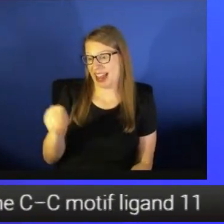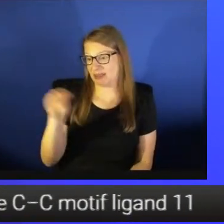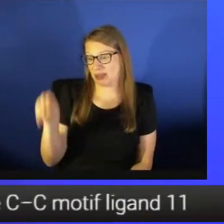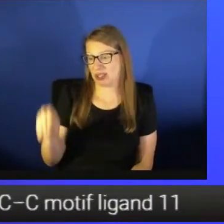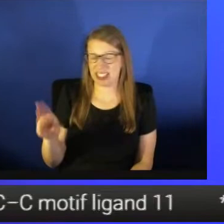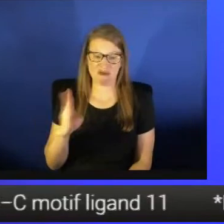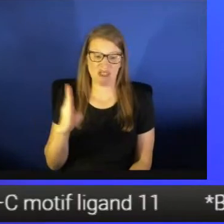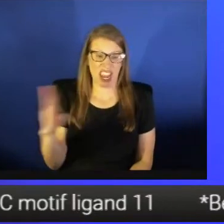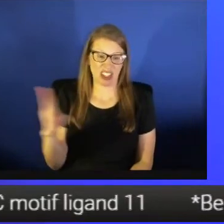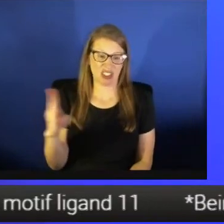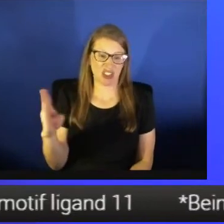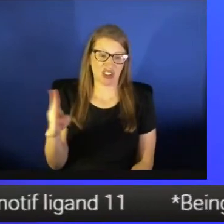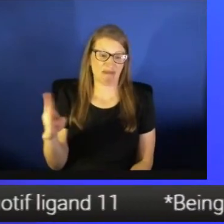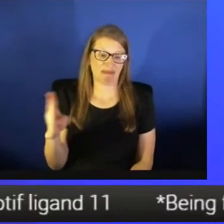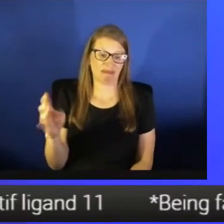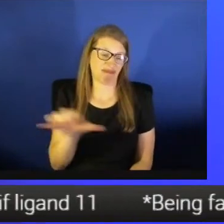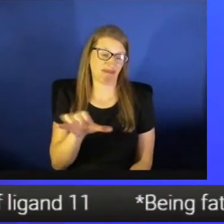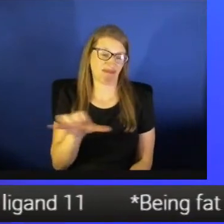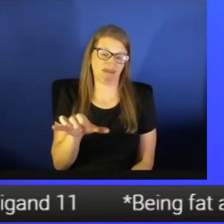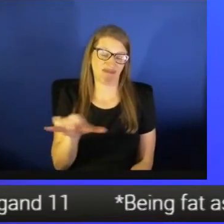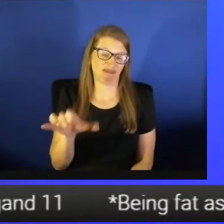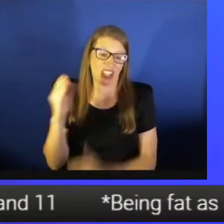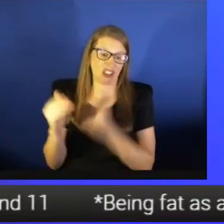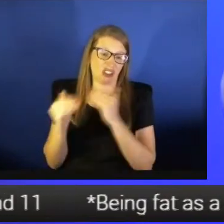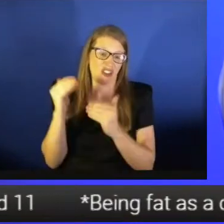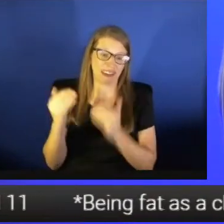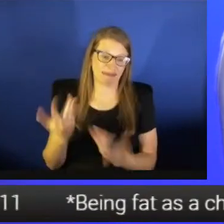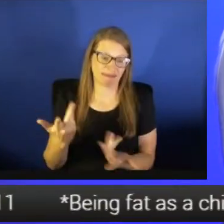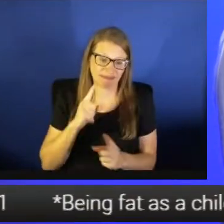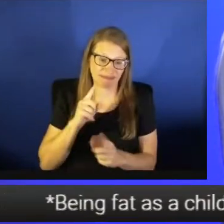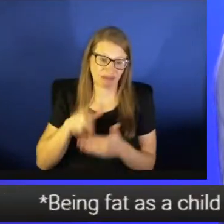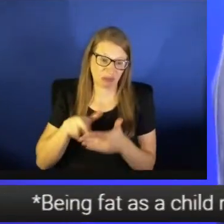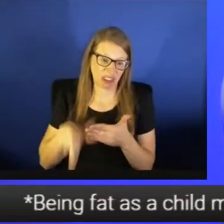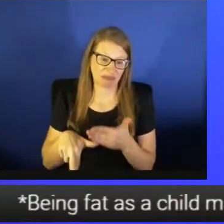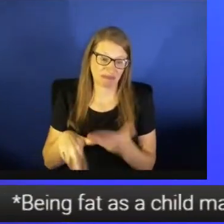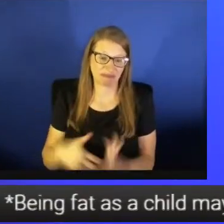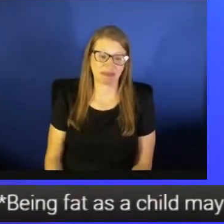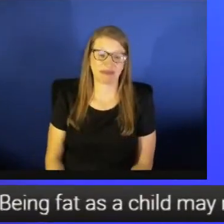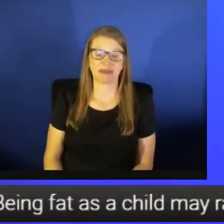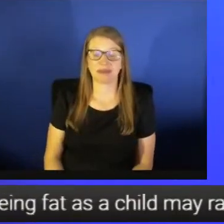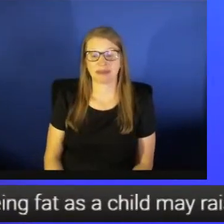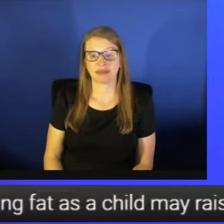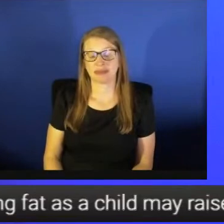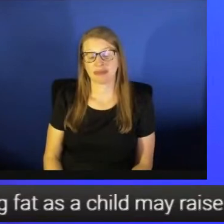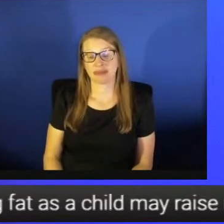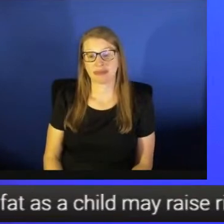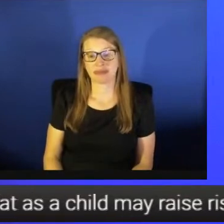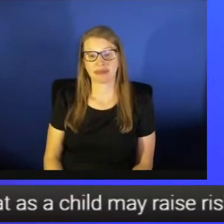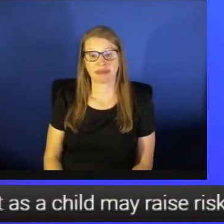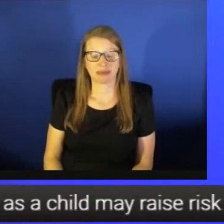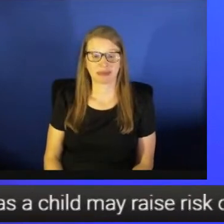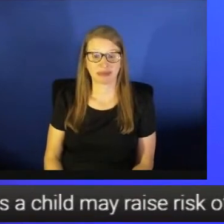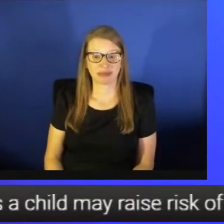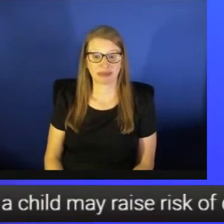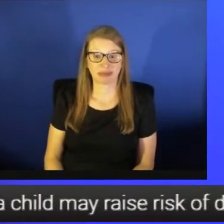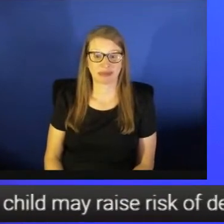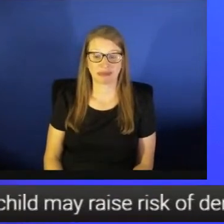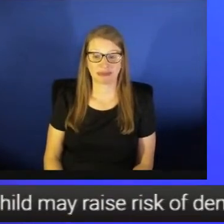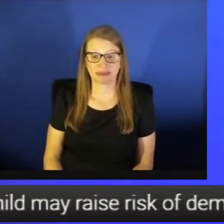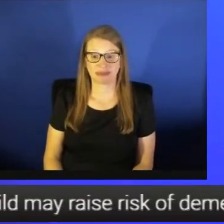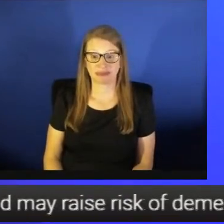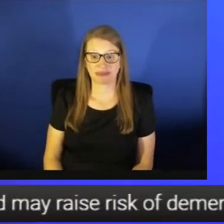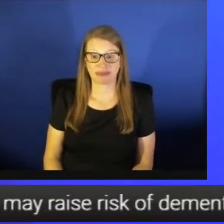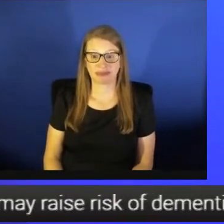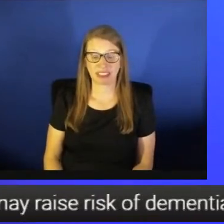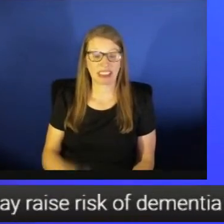in the adult versions. The confidence intervals are pretty wide around that because they were not huge